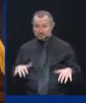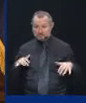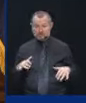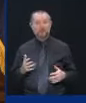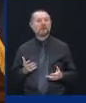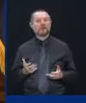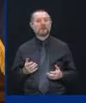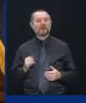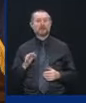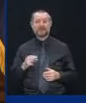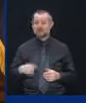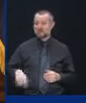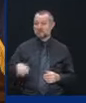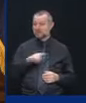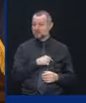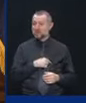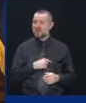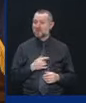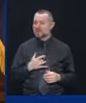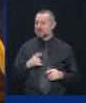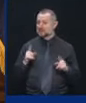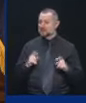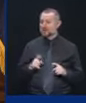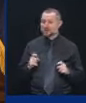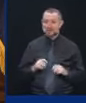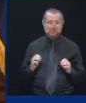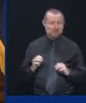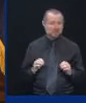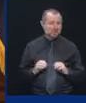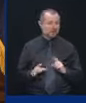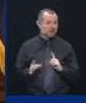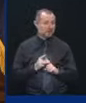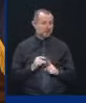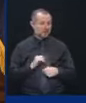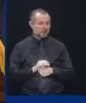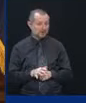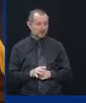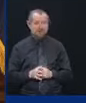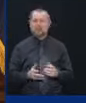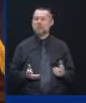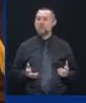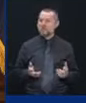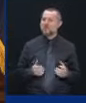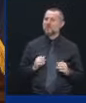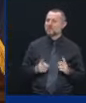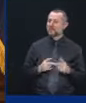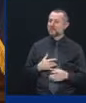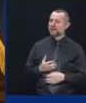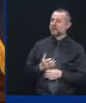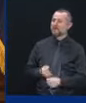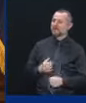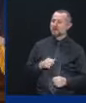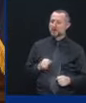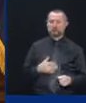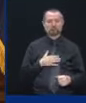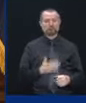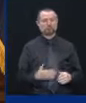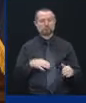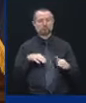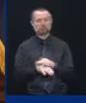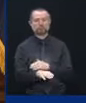the 150 people were tested and they were all negative, yes, I would do that. And the